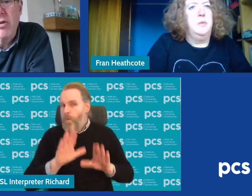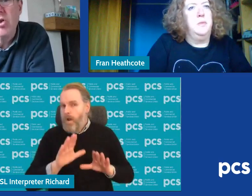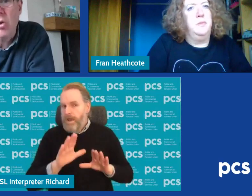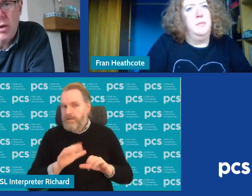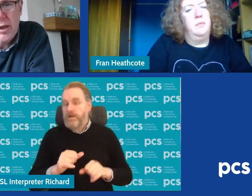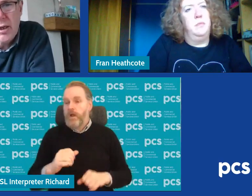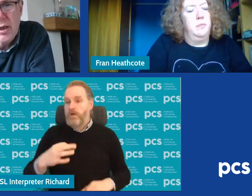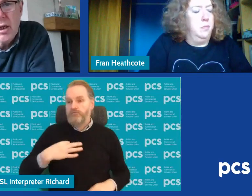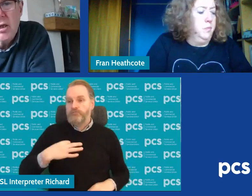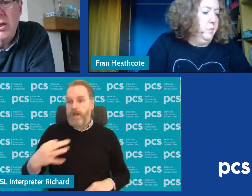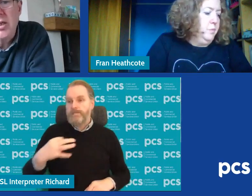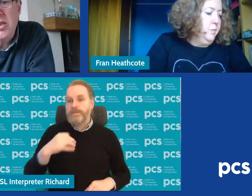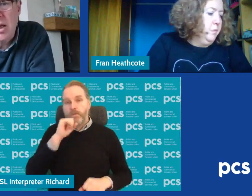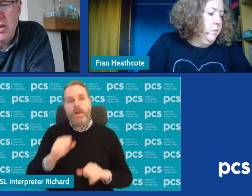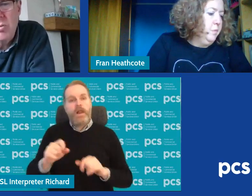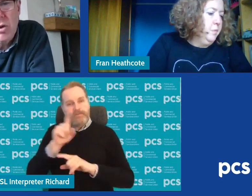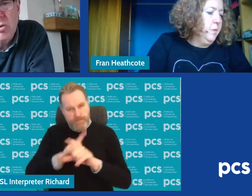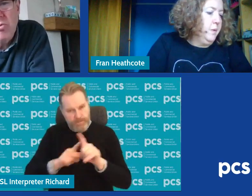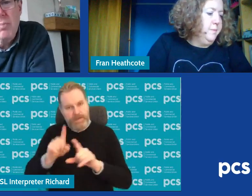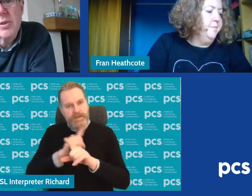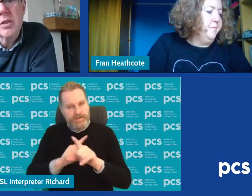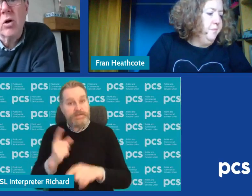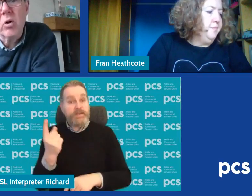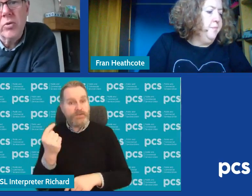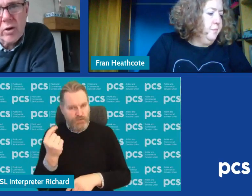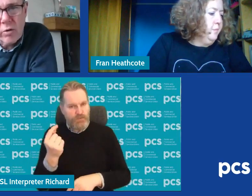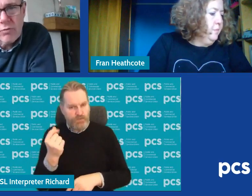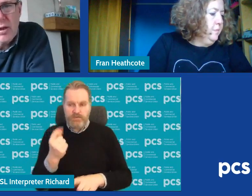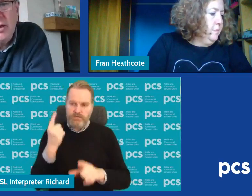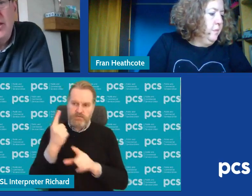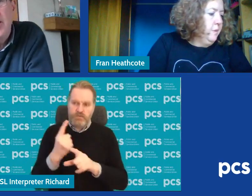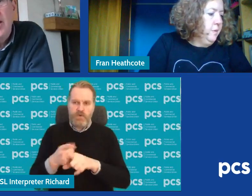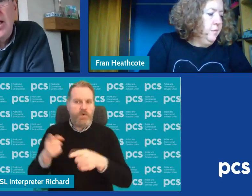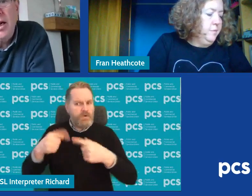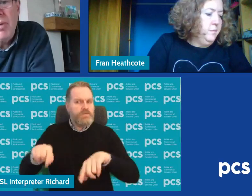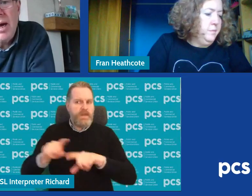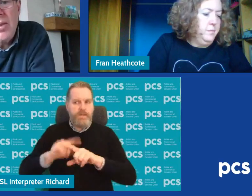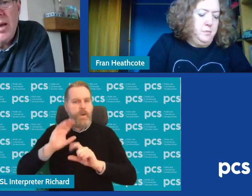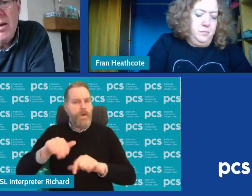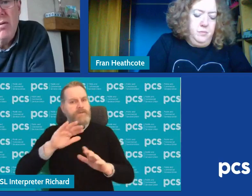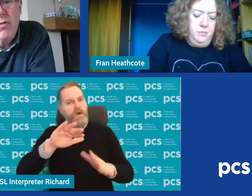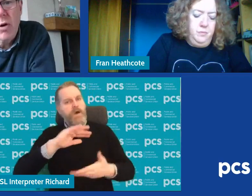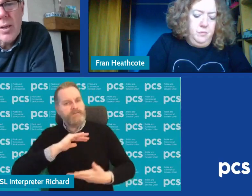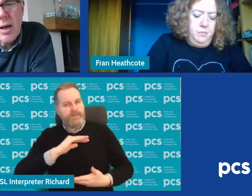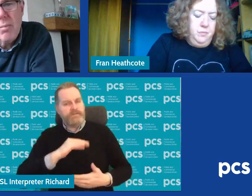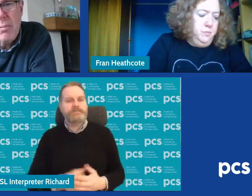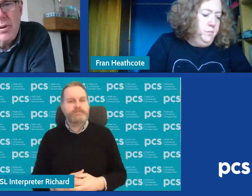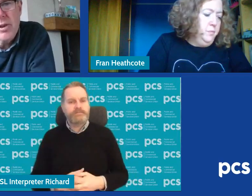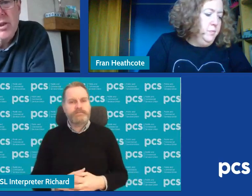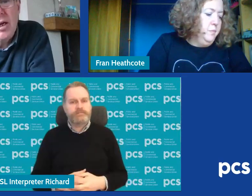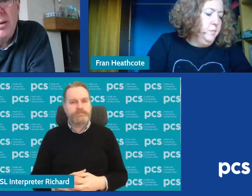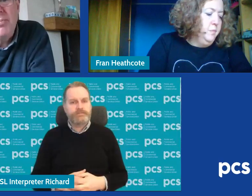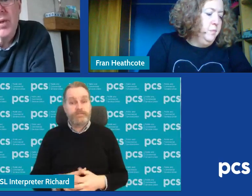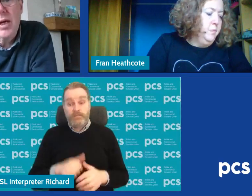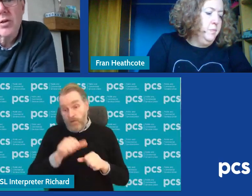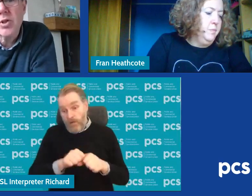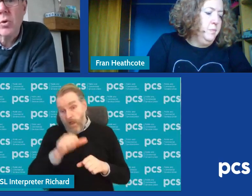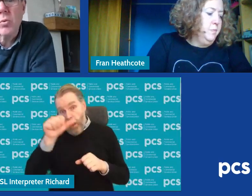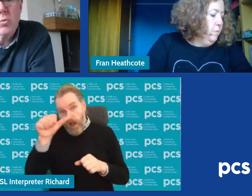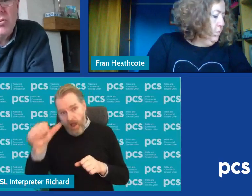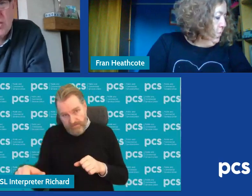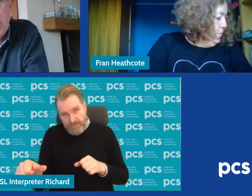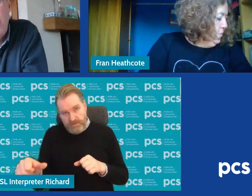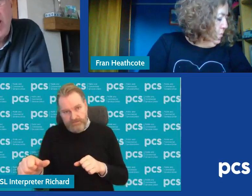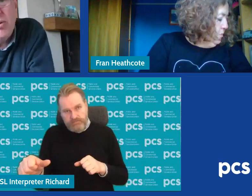organised very shortly to consult with those reps on that offer. And then following that, members. And